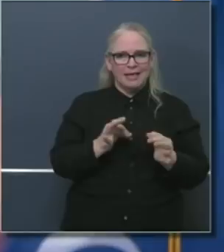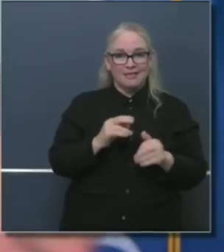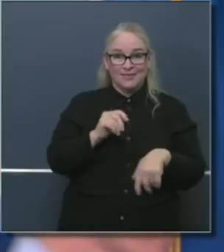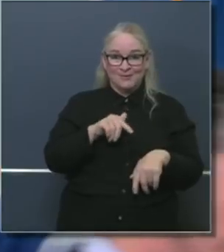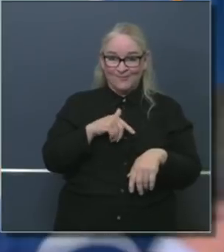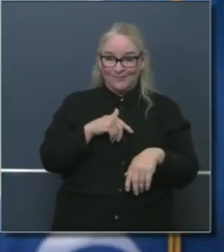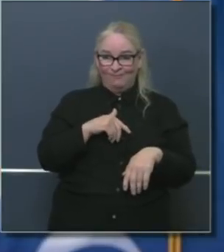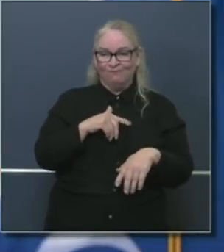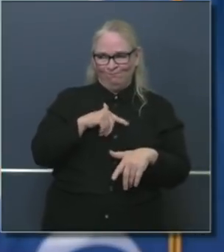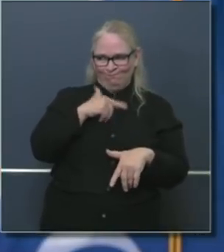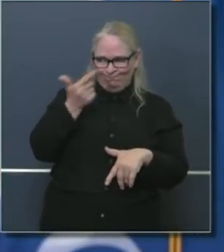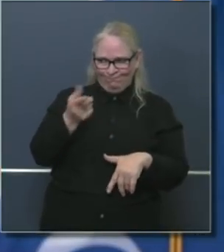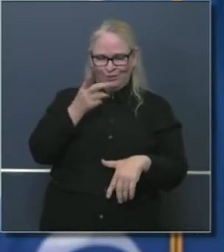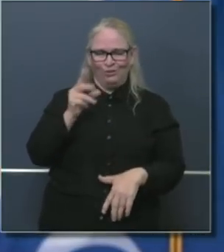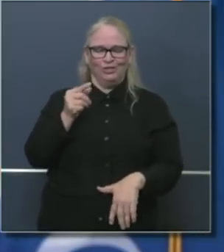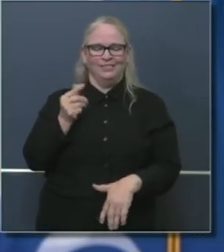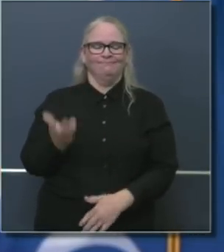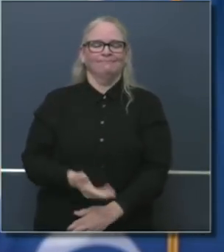Ghaly.